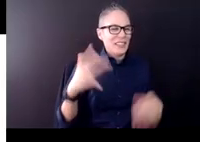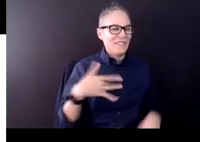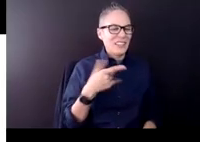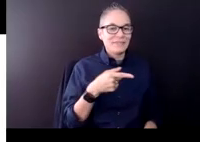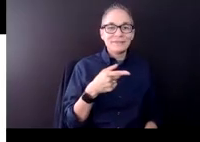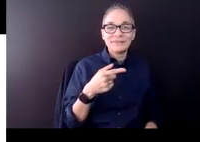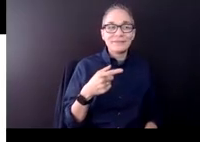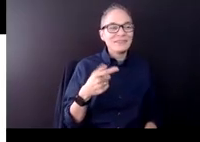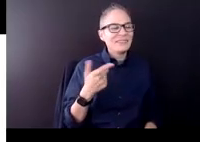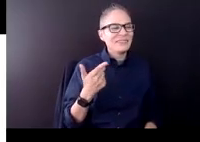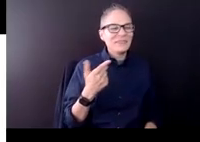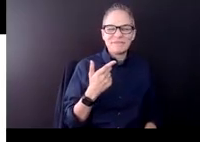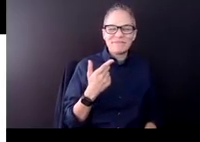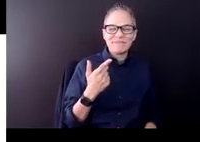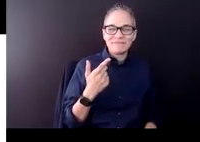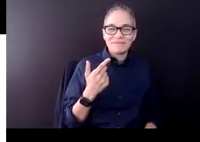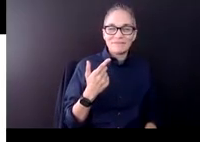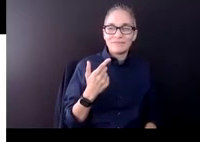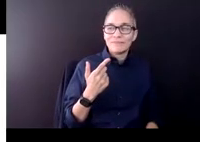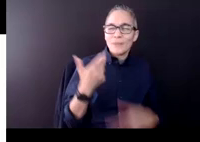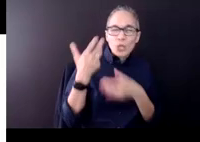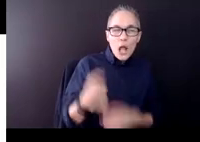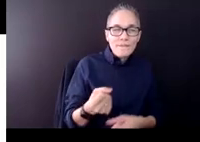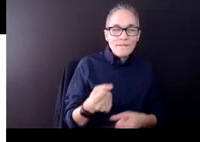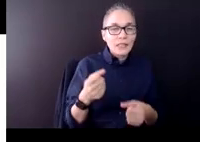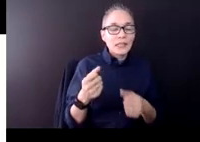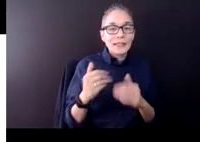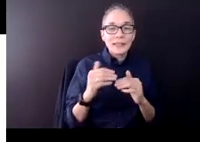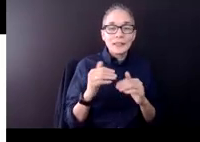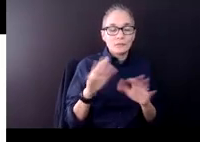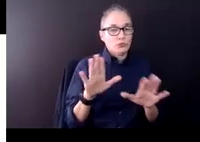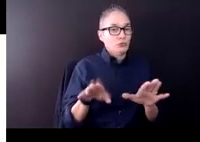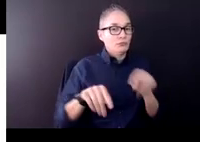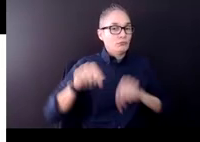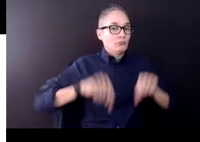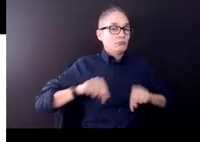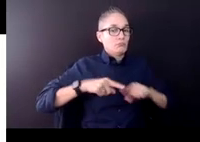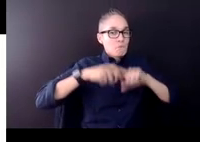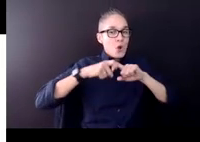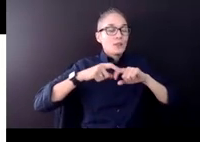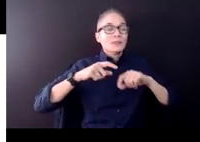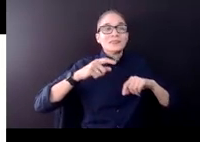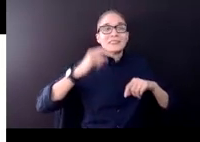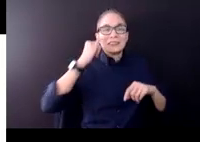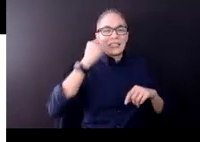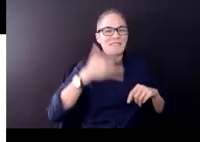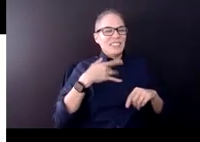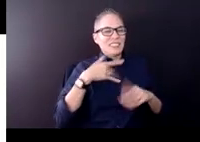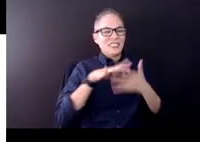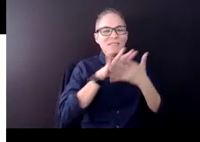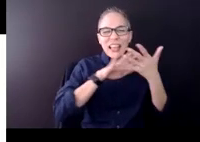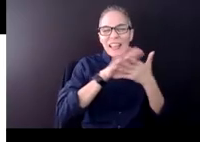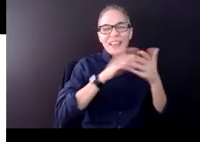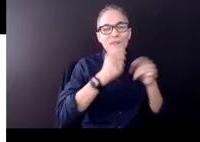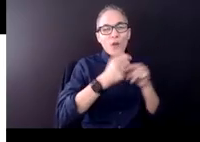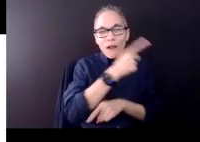too good too convenient or too confident, it's important to slow down. If something feels off, so again, vague sources,